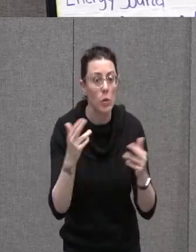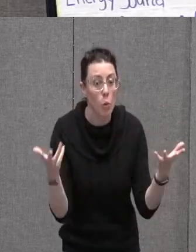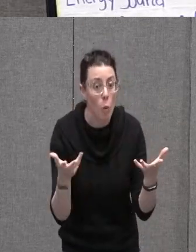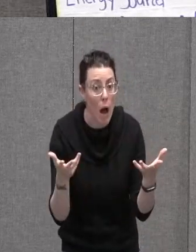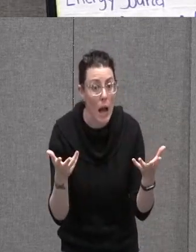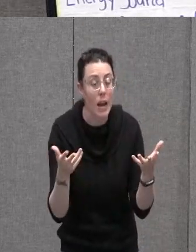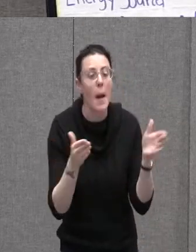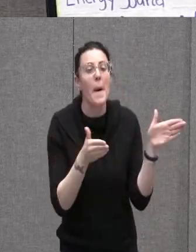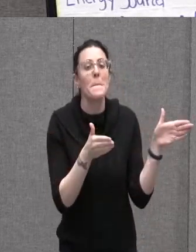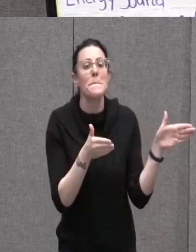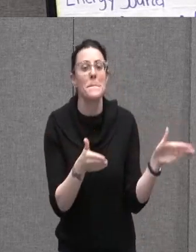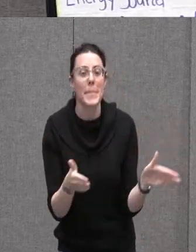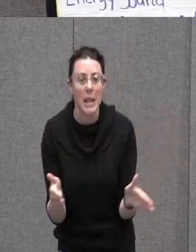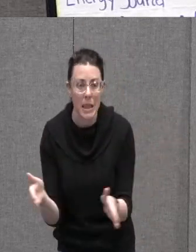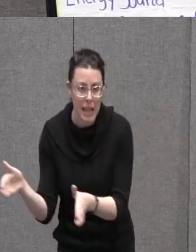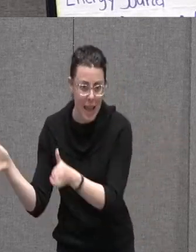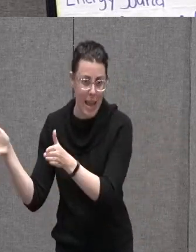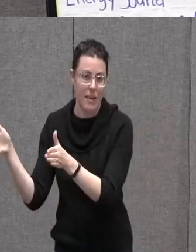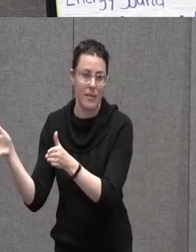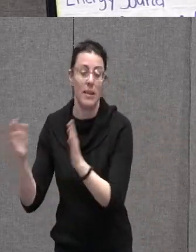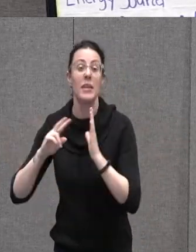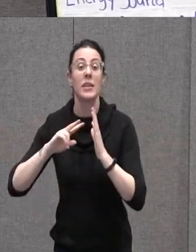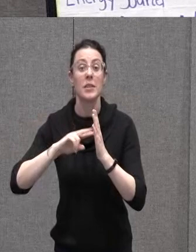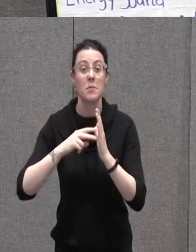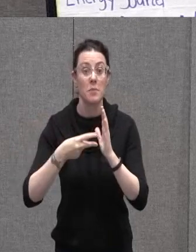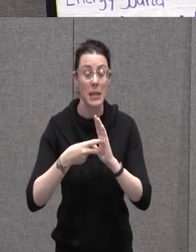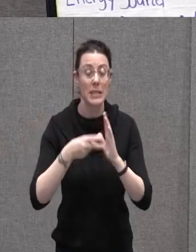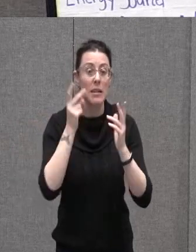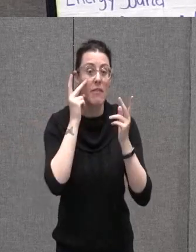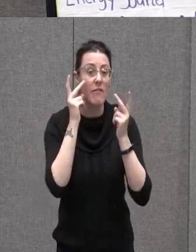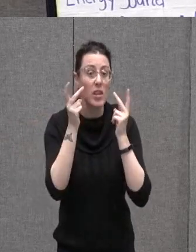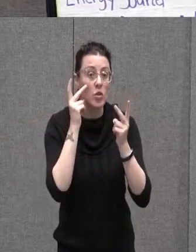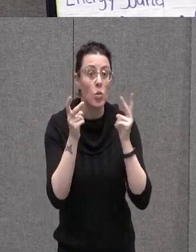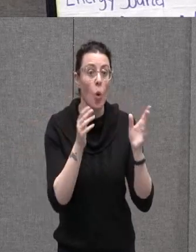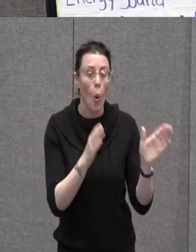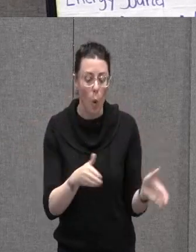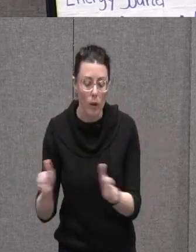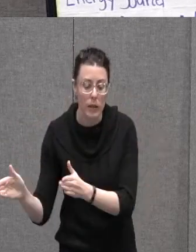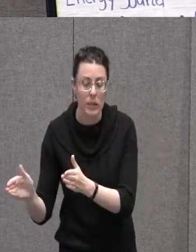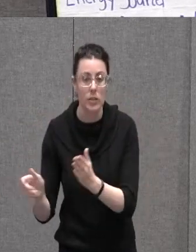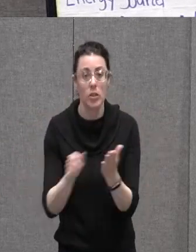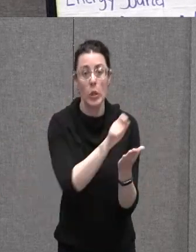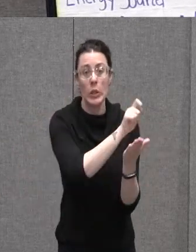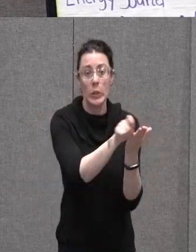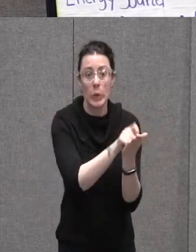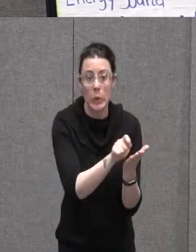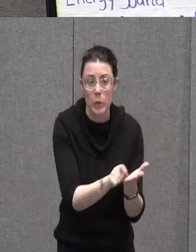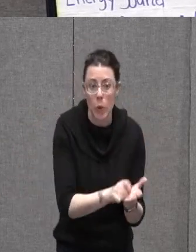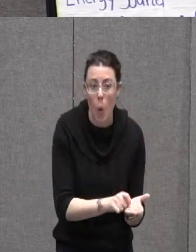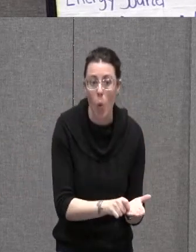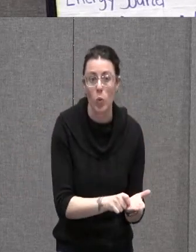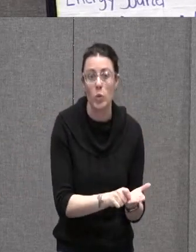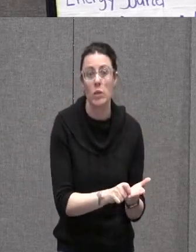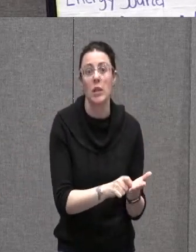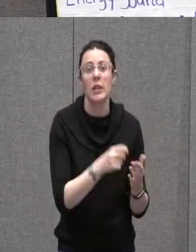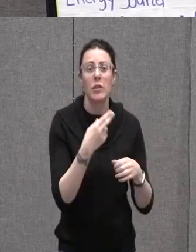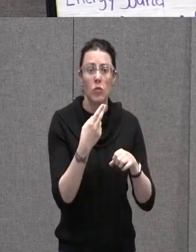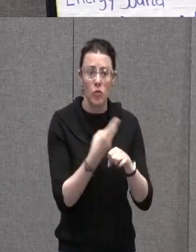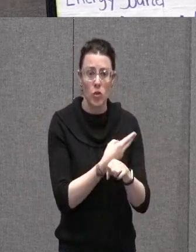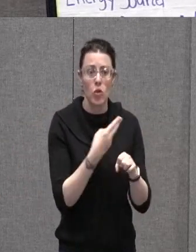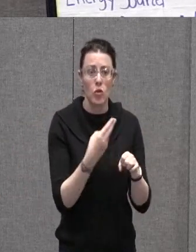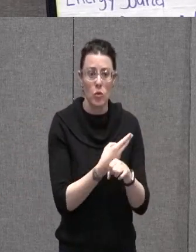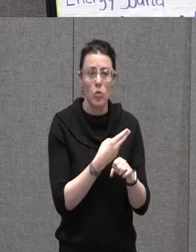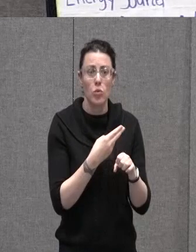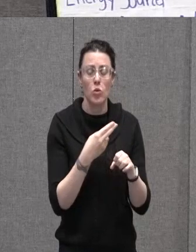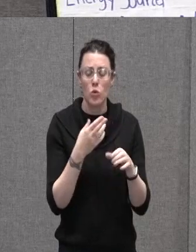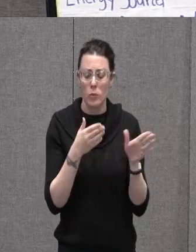use your notes, use visual organizers to help you share with others what it is